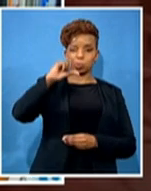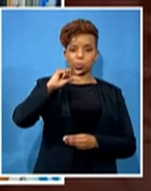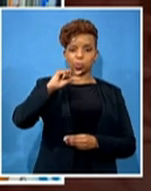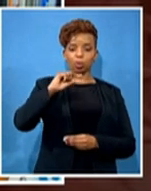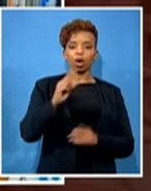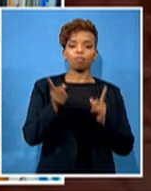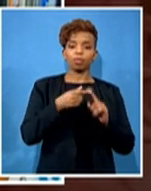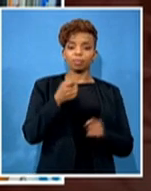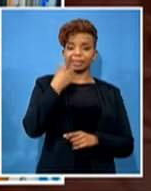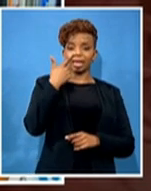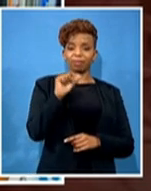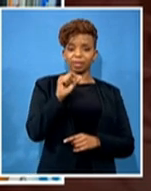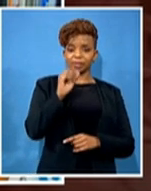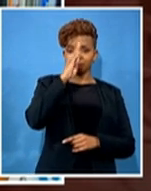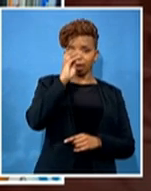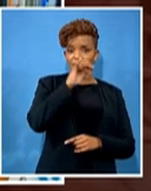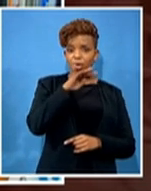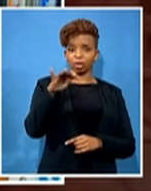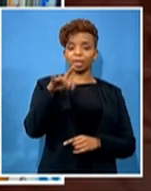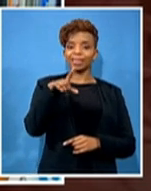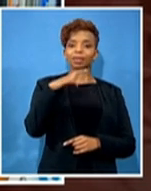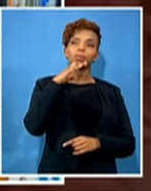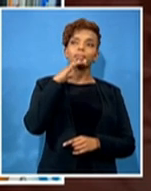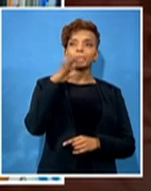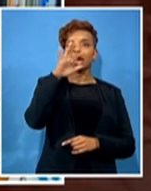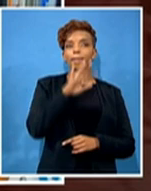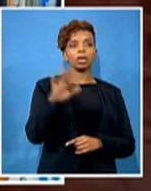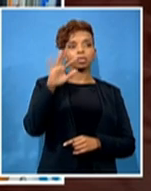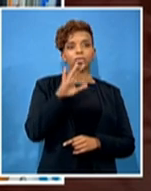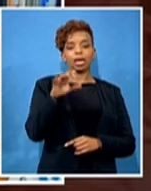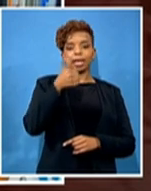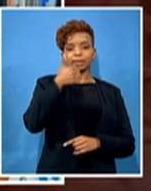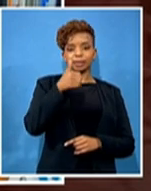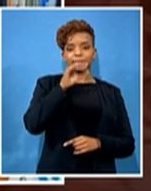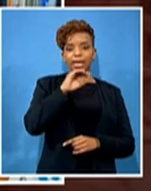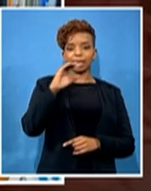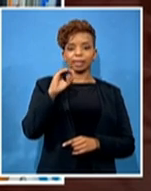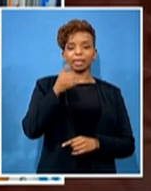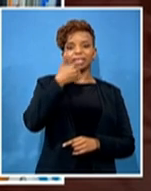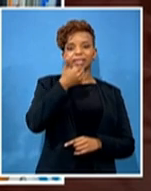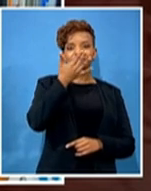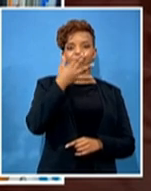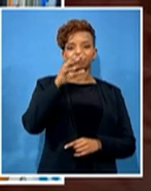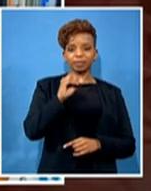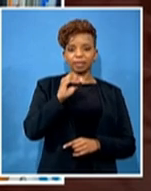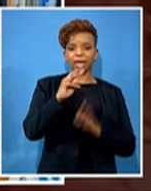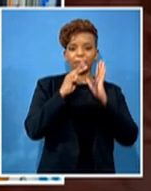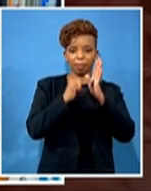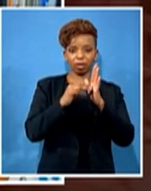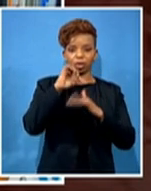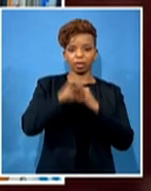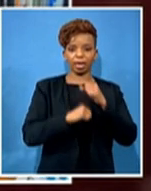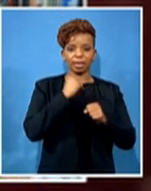mean about 650 million payback every year, which is not that much. What happens if